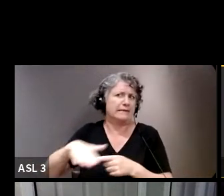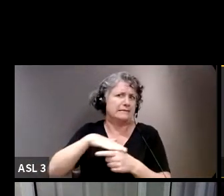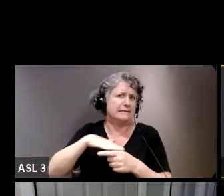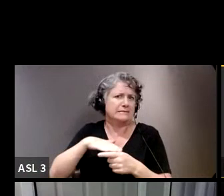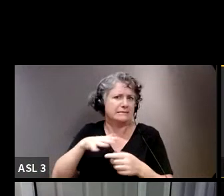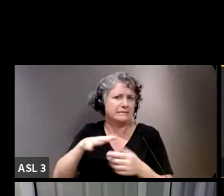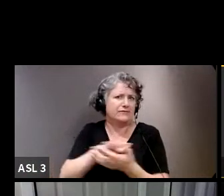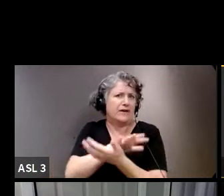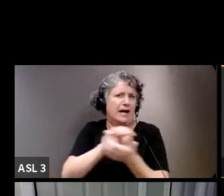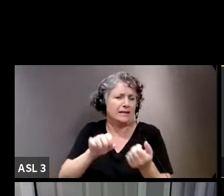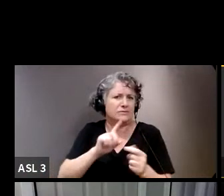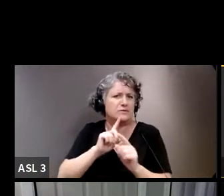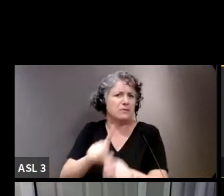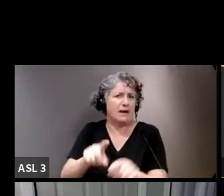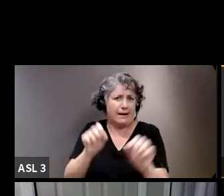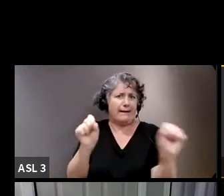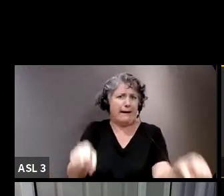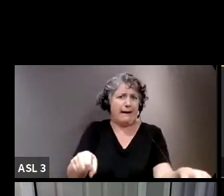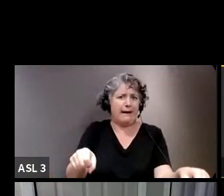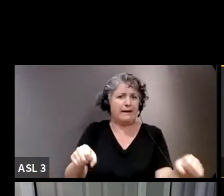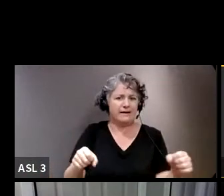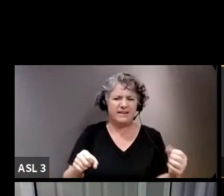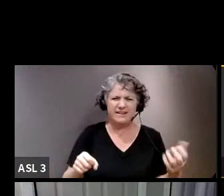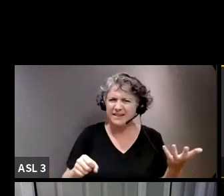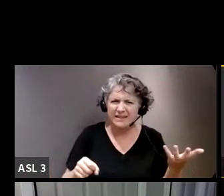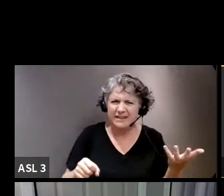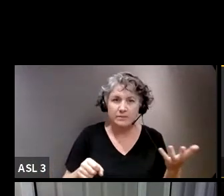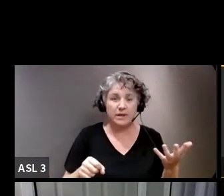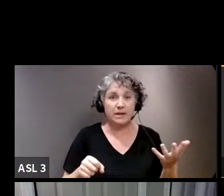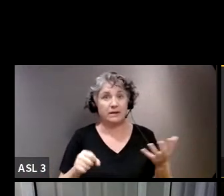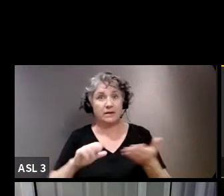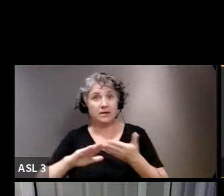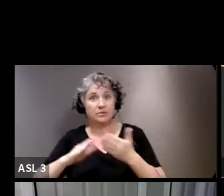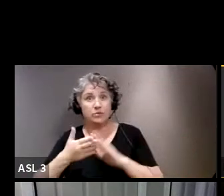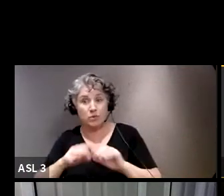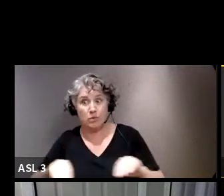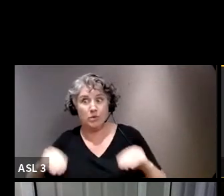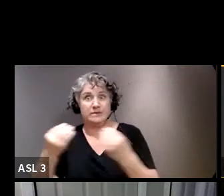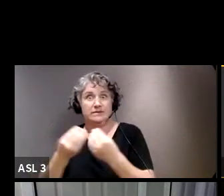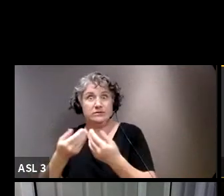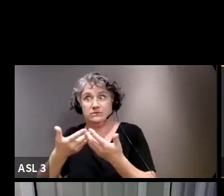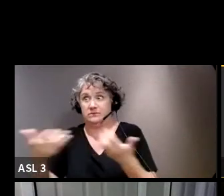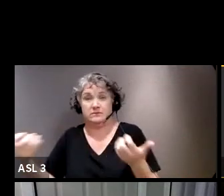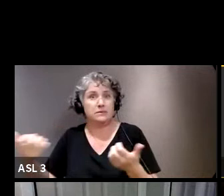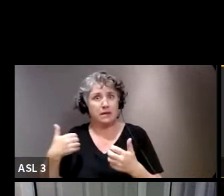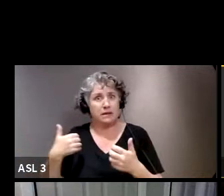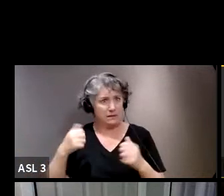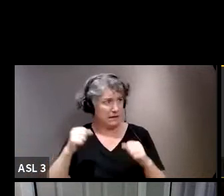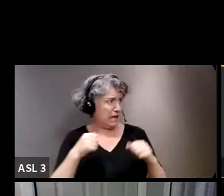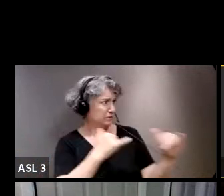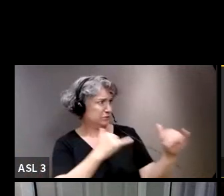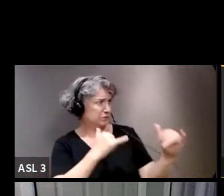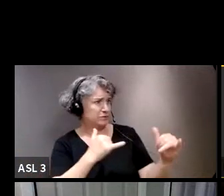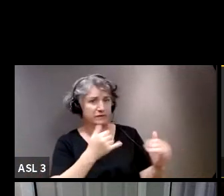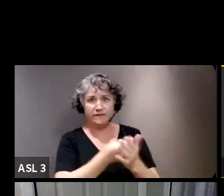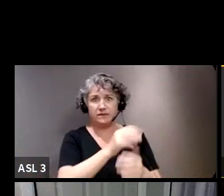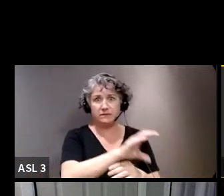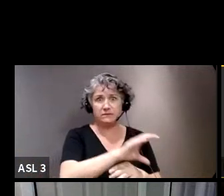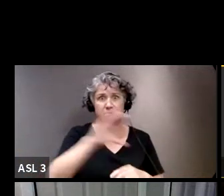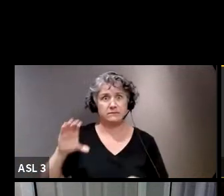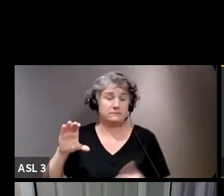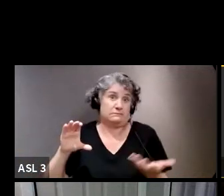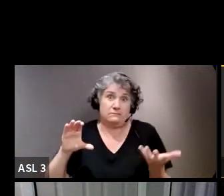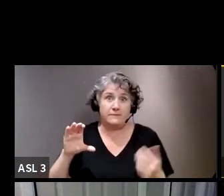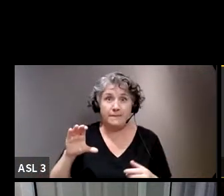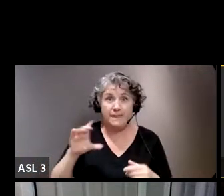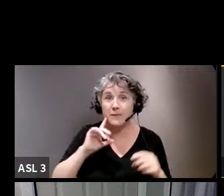but when these like grassroots movements and organizations are saying well we can also do this if we just have the funding um and i will